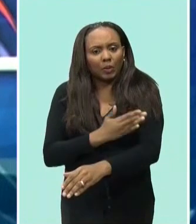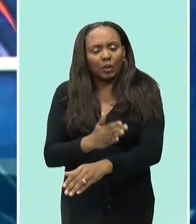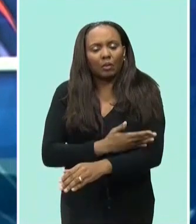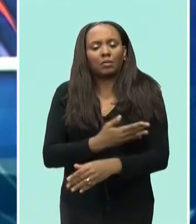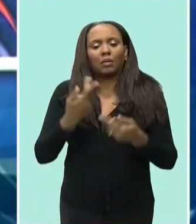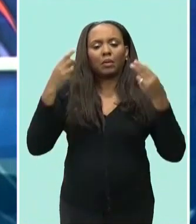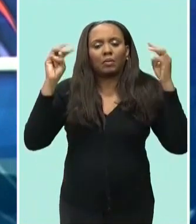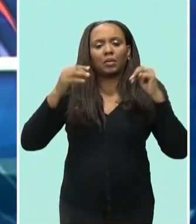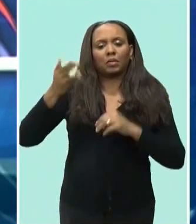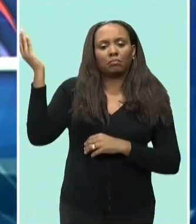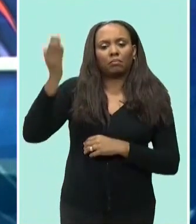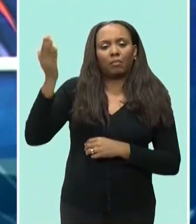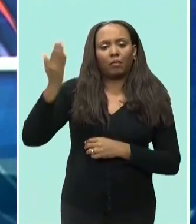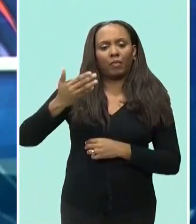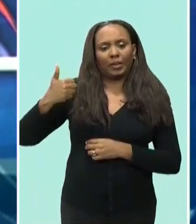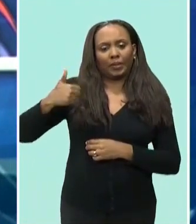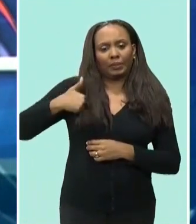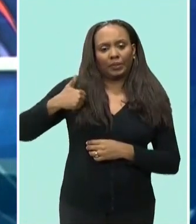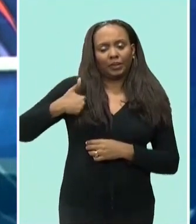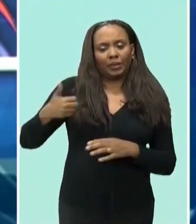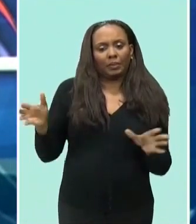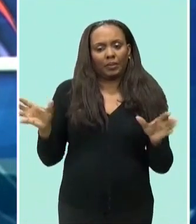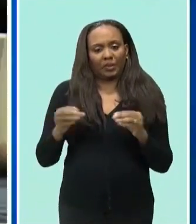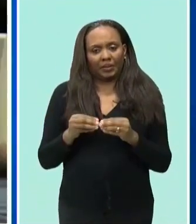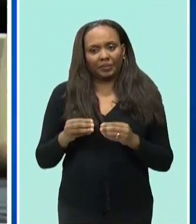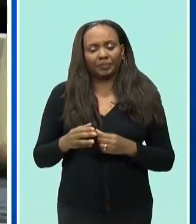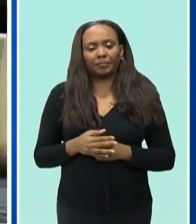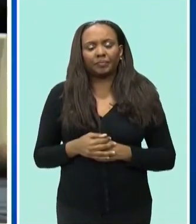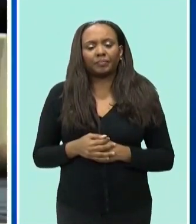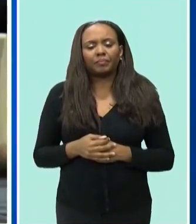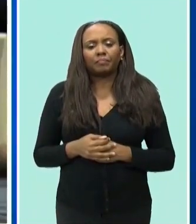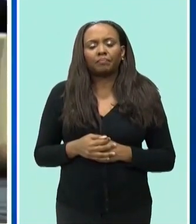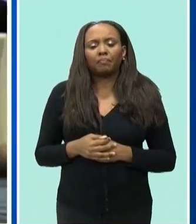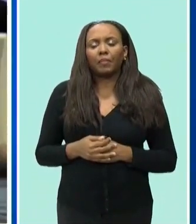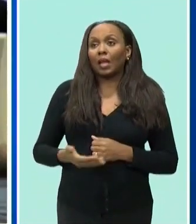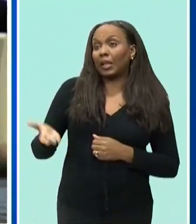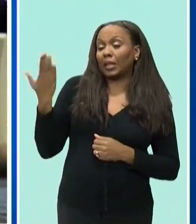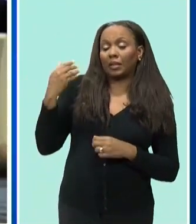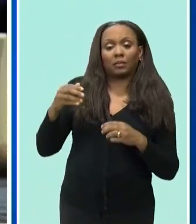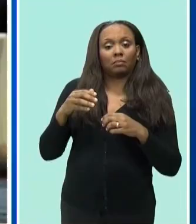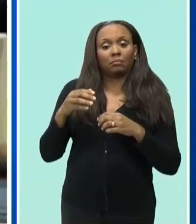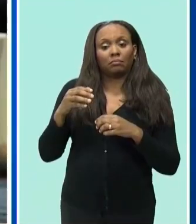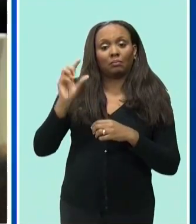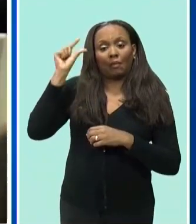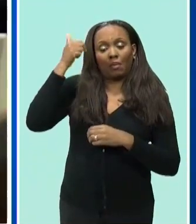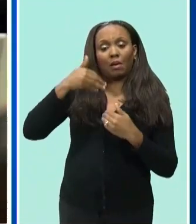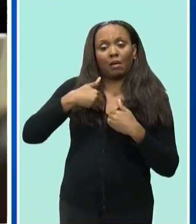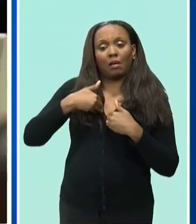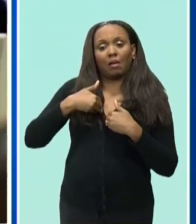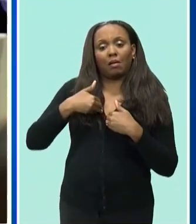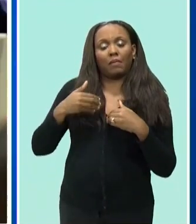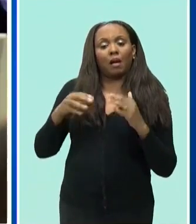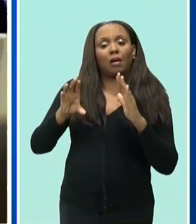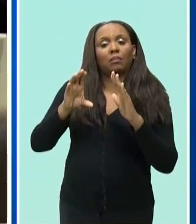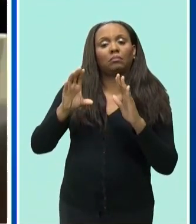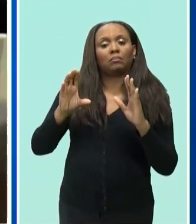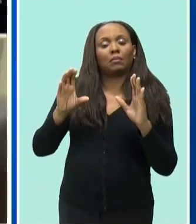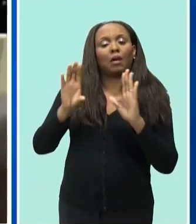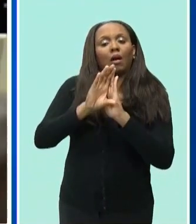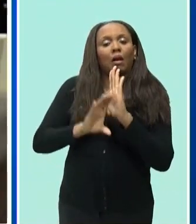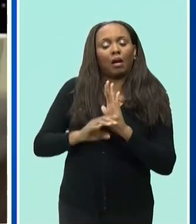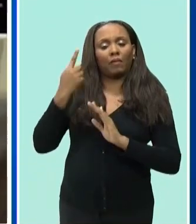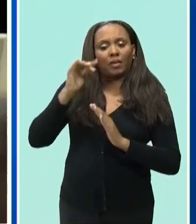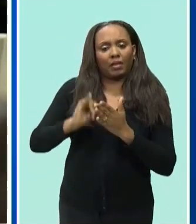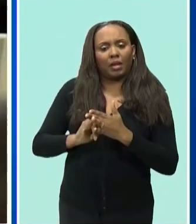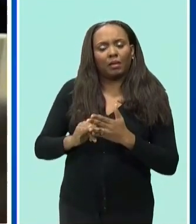town hall meeting in Toronto, Canada. The last government would have provided a lease to it, and we're trying to encourage them to restore